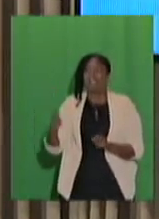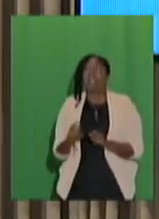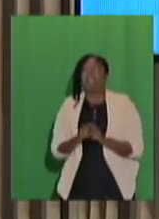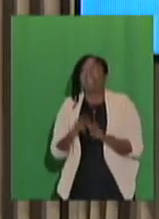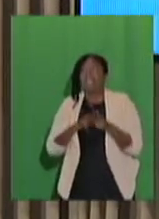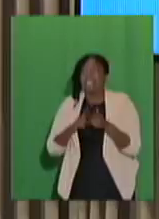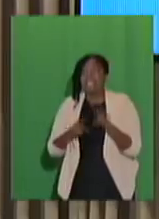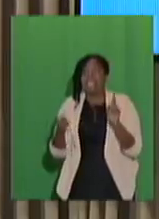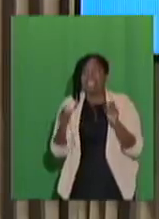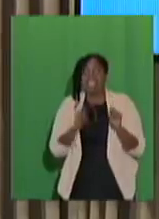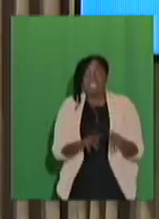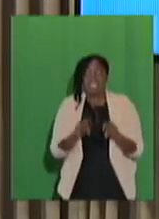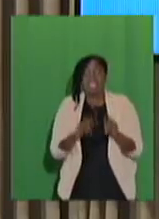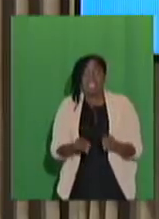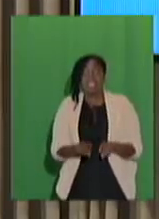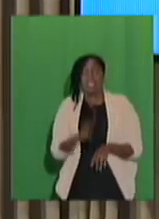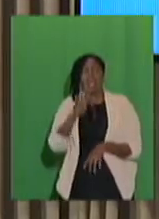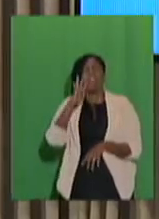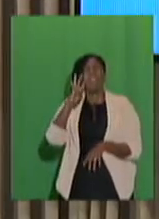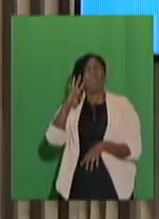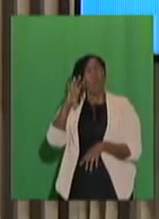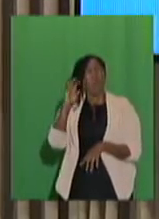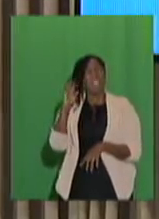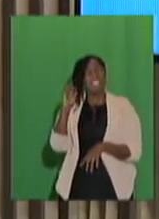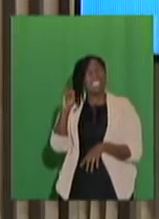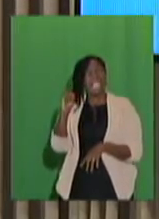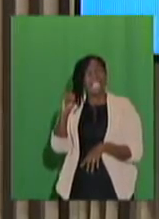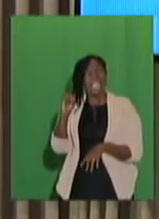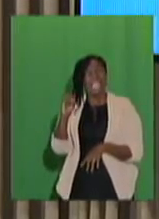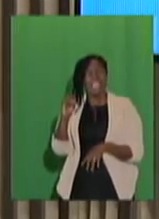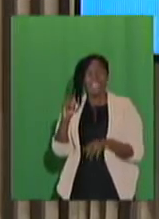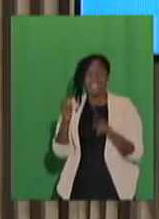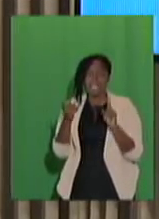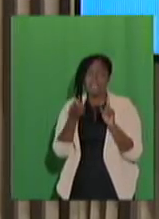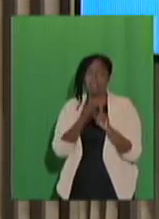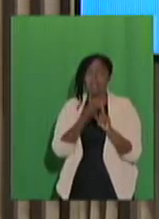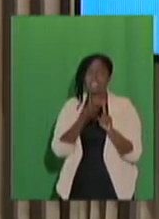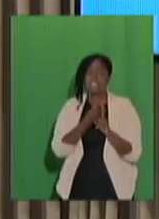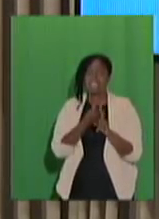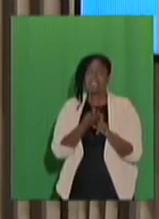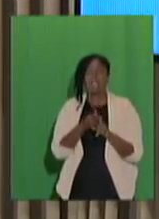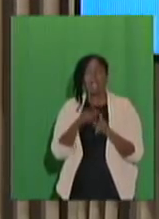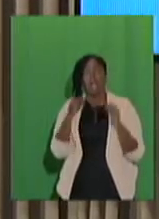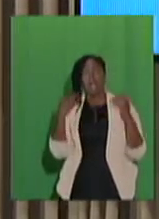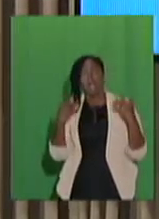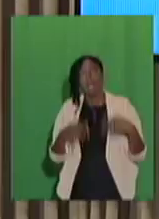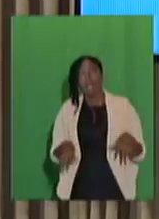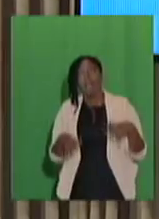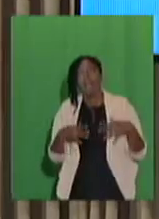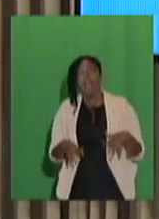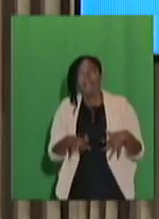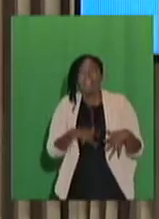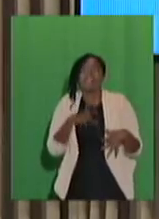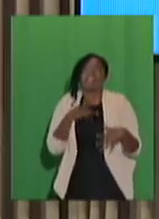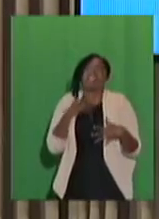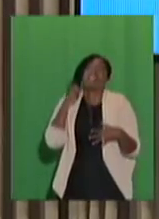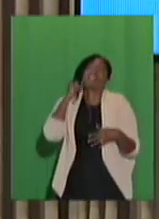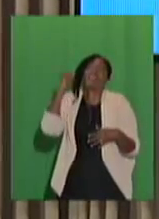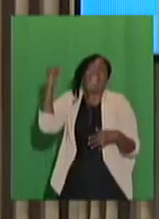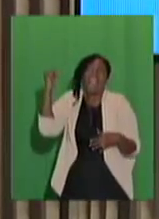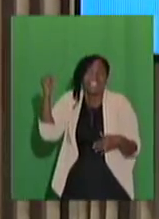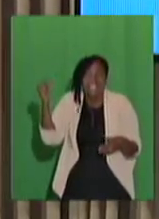are under. I understand it. But we are doing the best we can, which includes